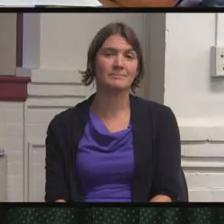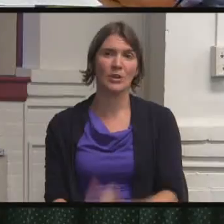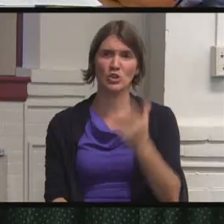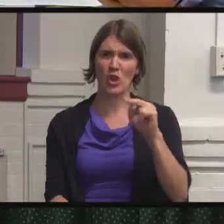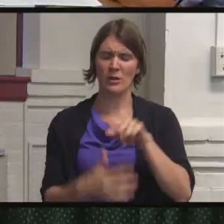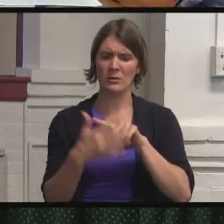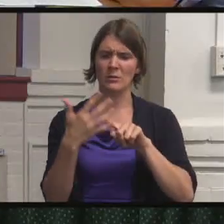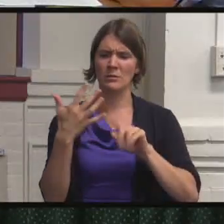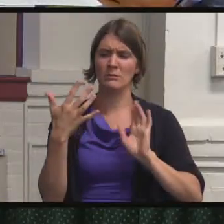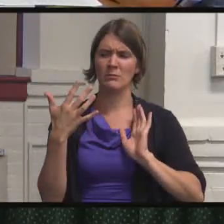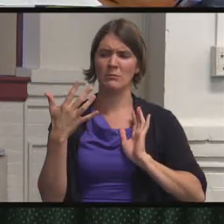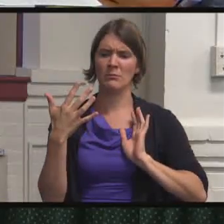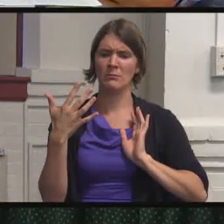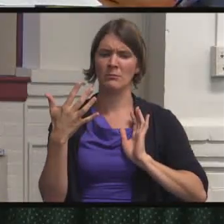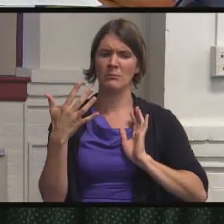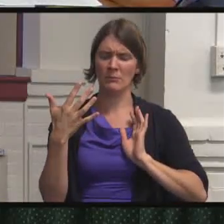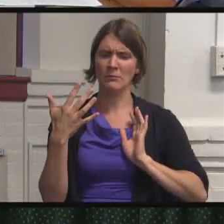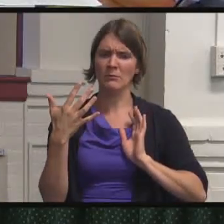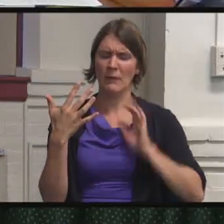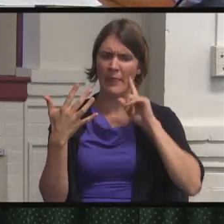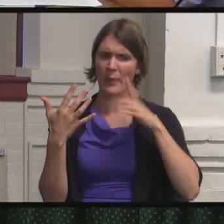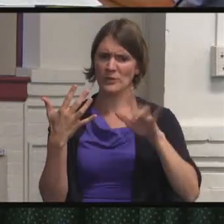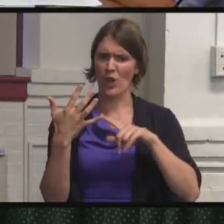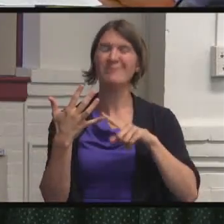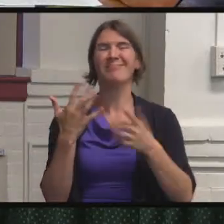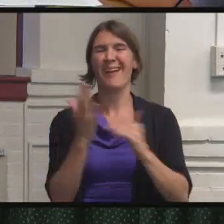I think that's about it. You know,